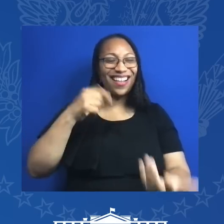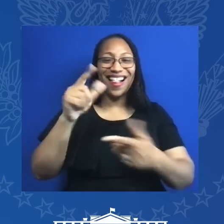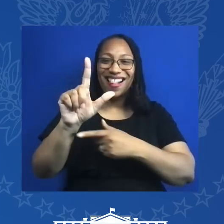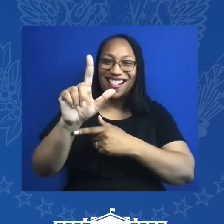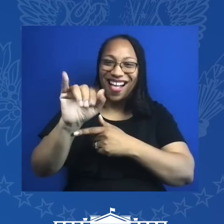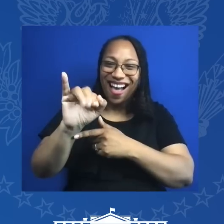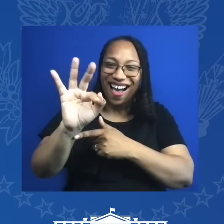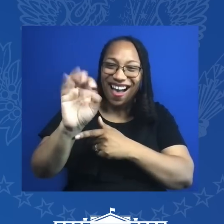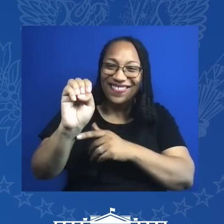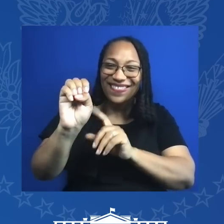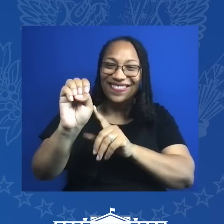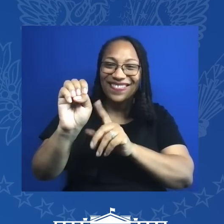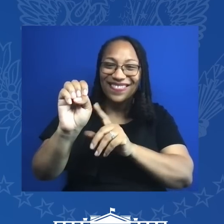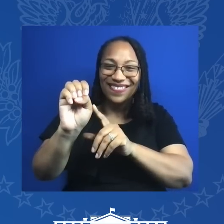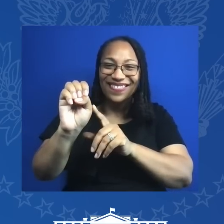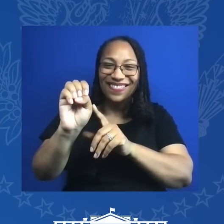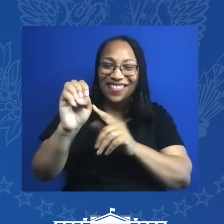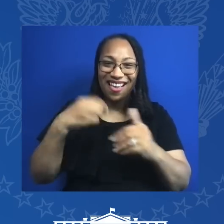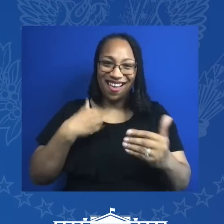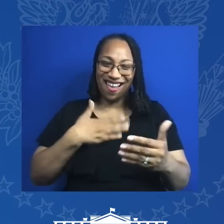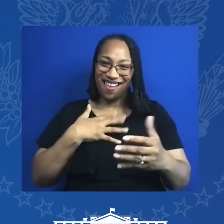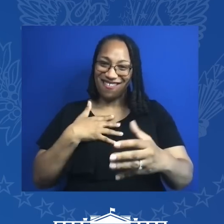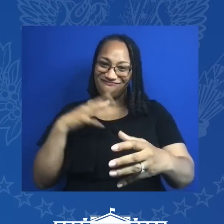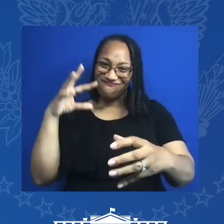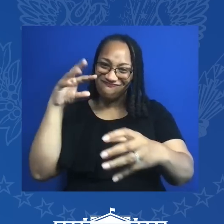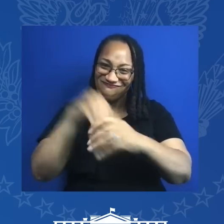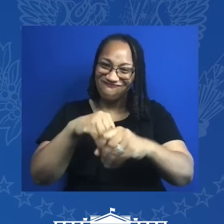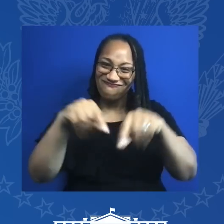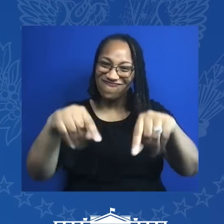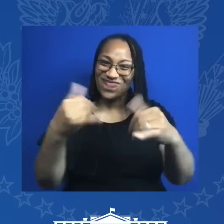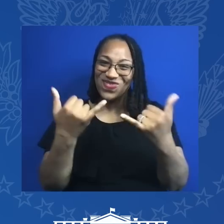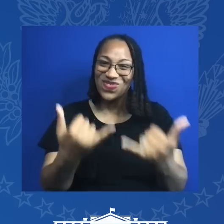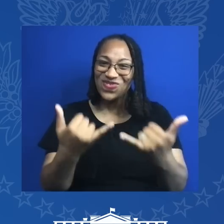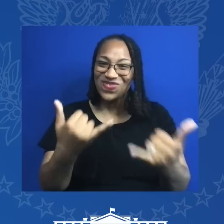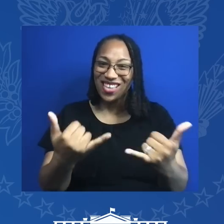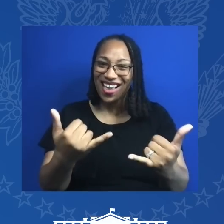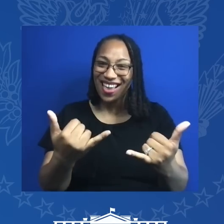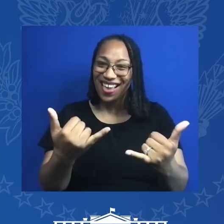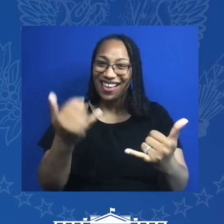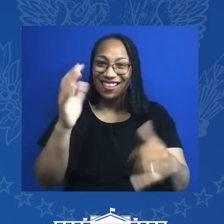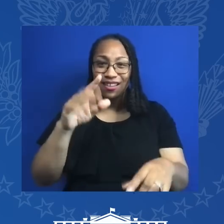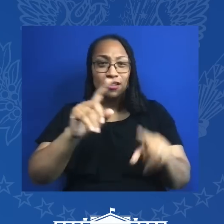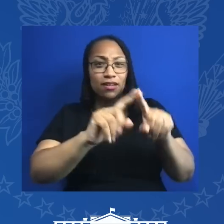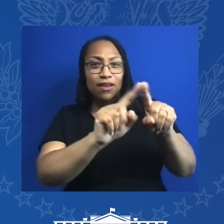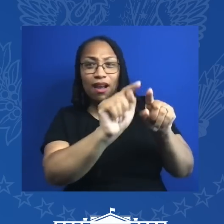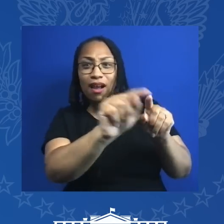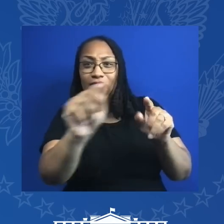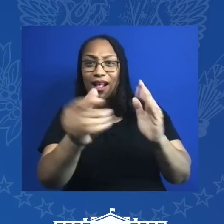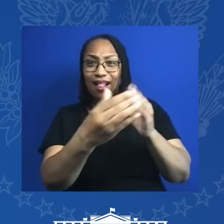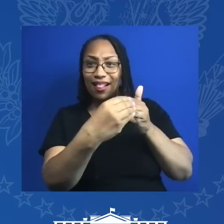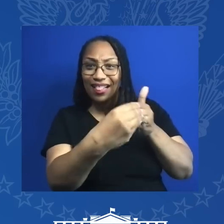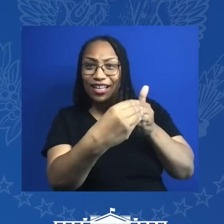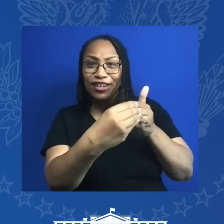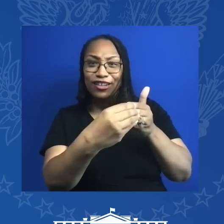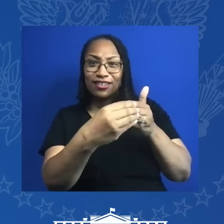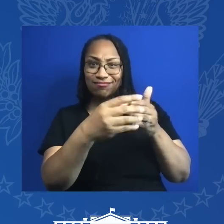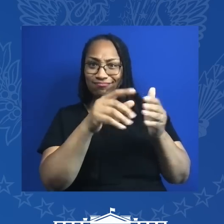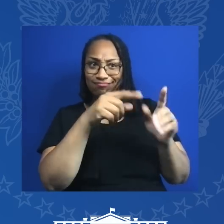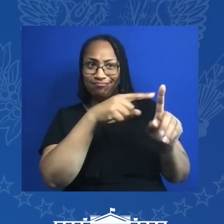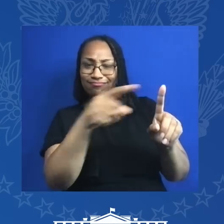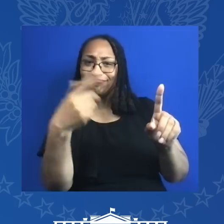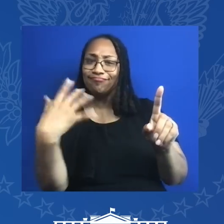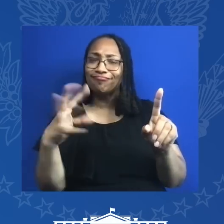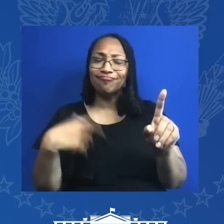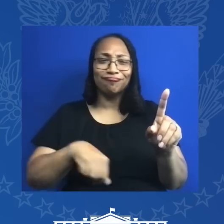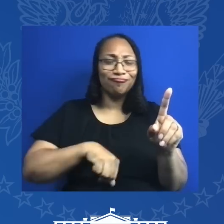We're joined today by leaders across our administration, which has more proud staff at every level than any administration